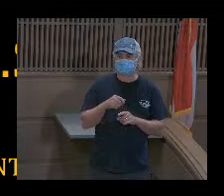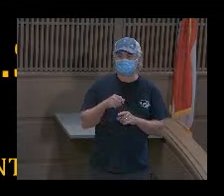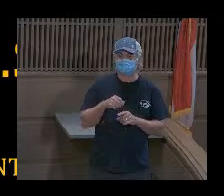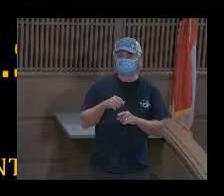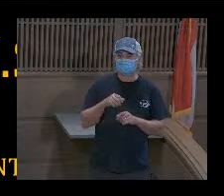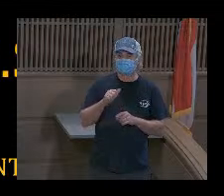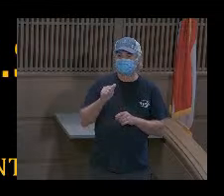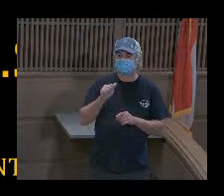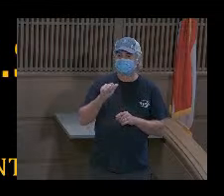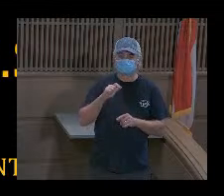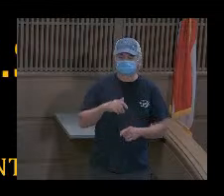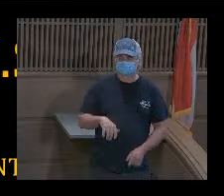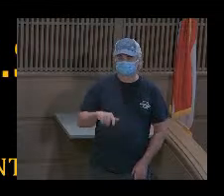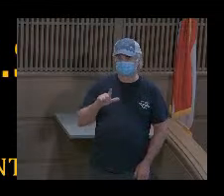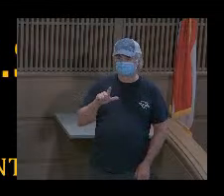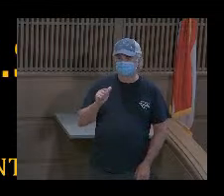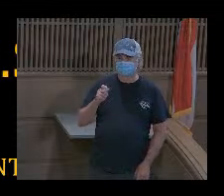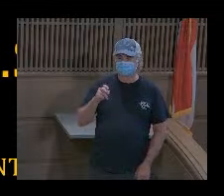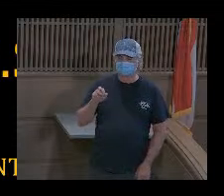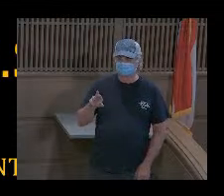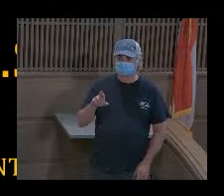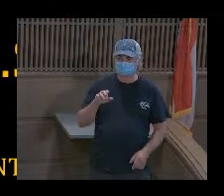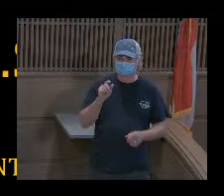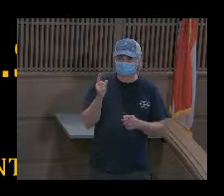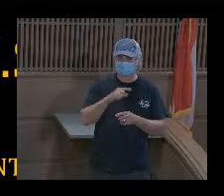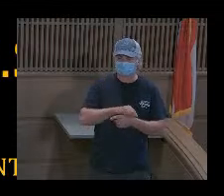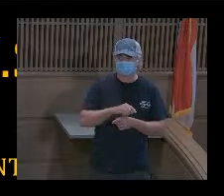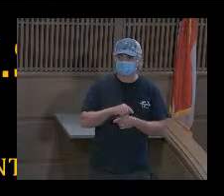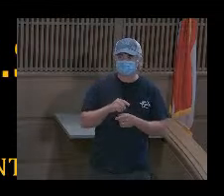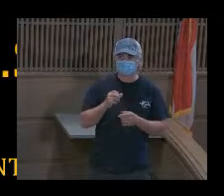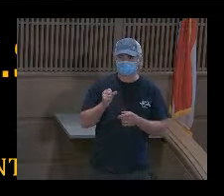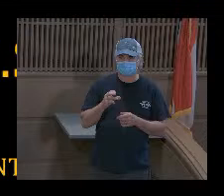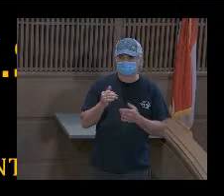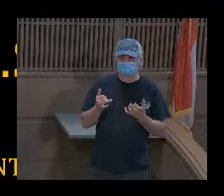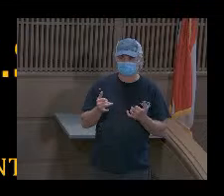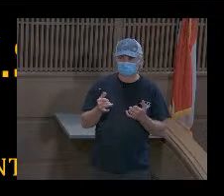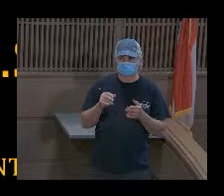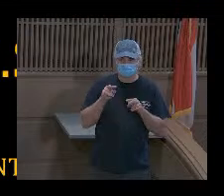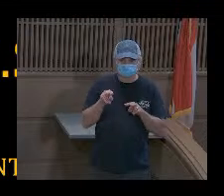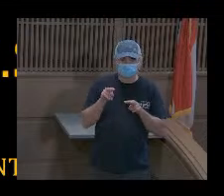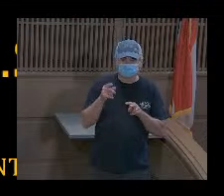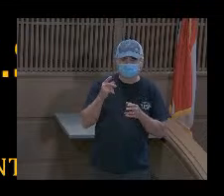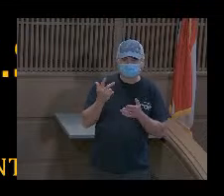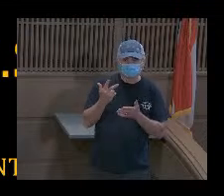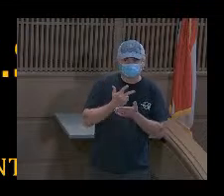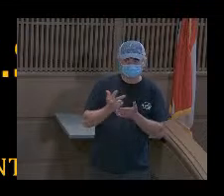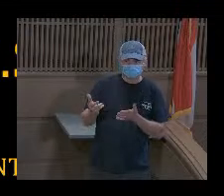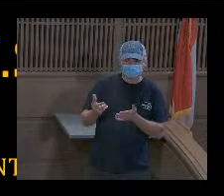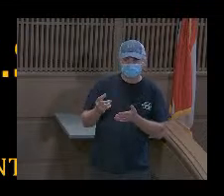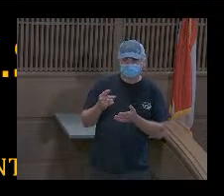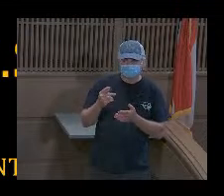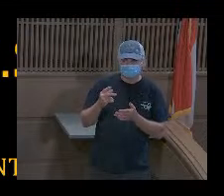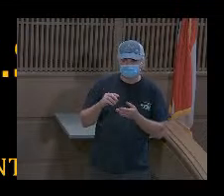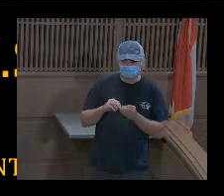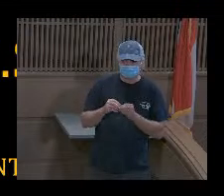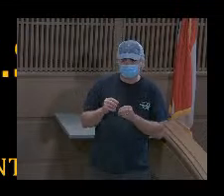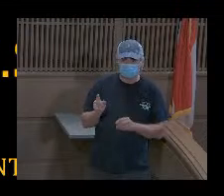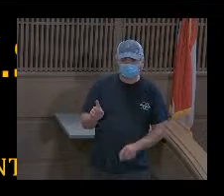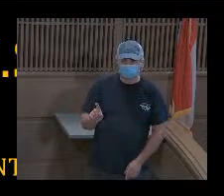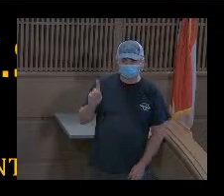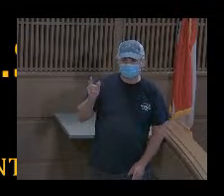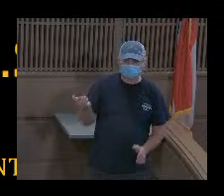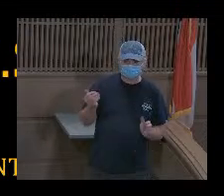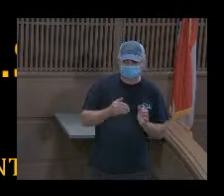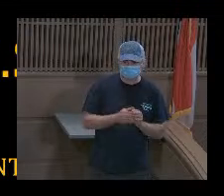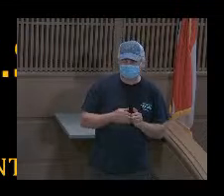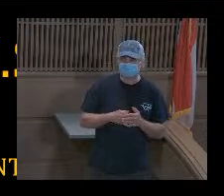where we're going to be in 3 weeks. This is why it's very important that you get the vaccine. The vaccine is here.